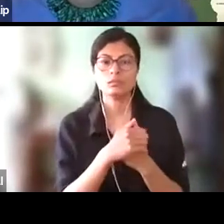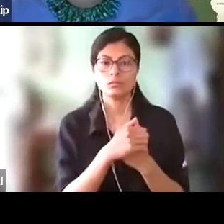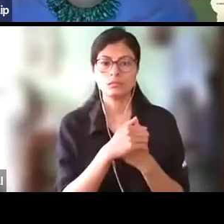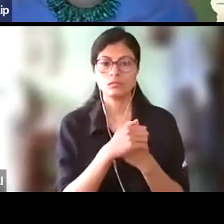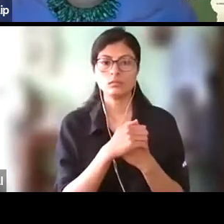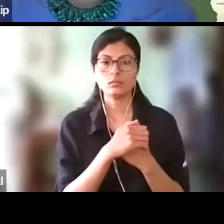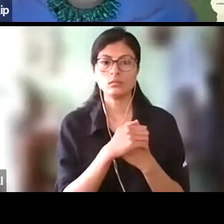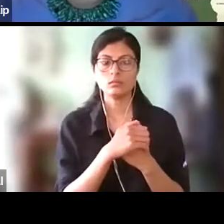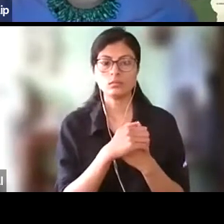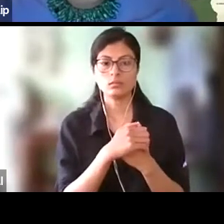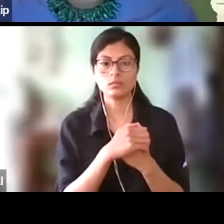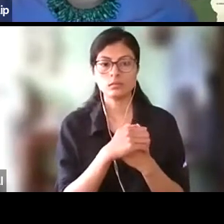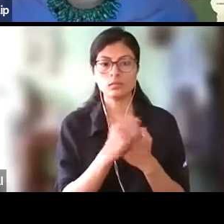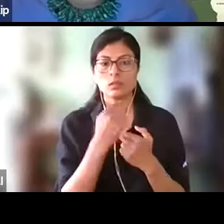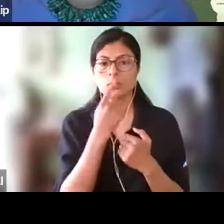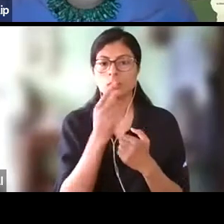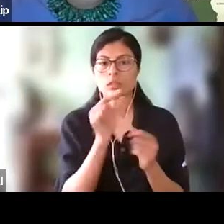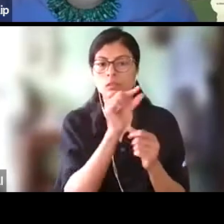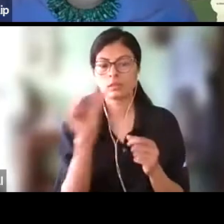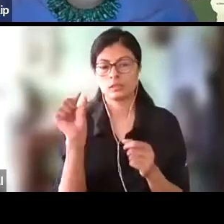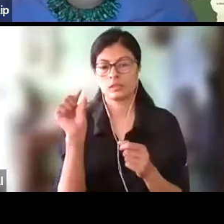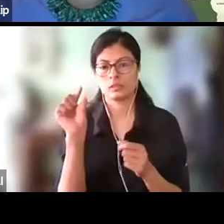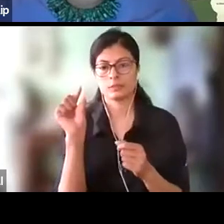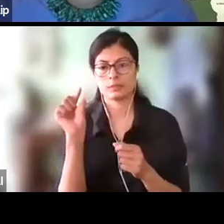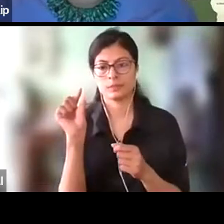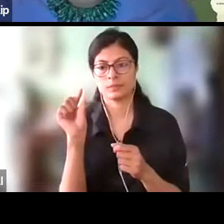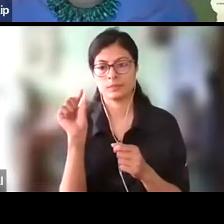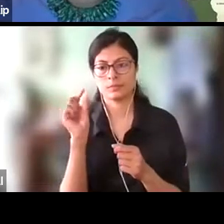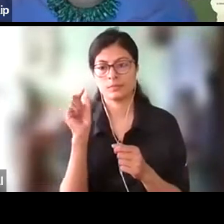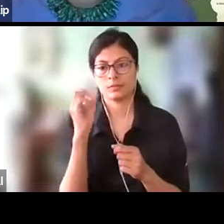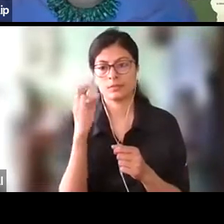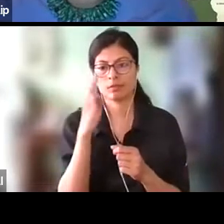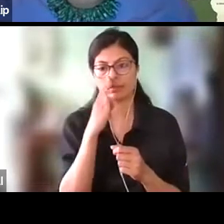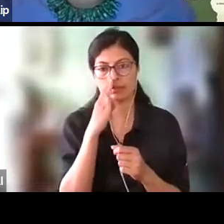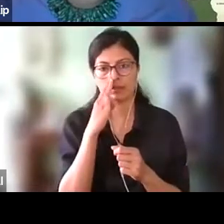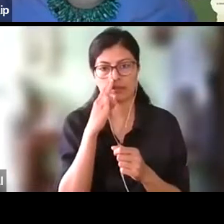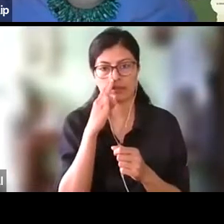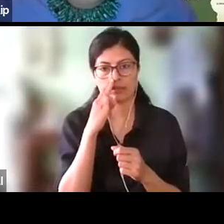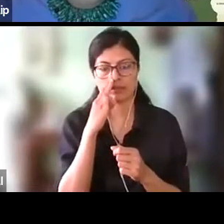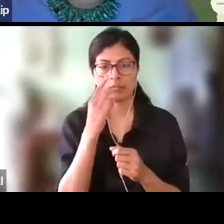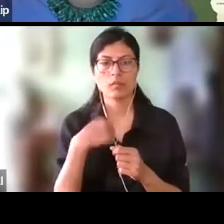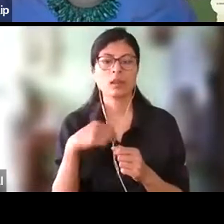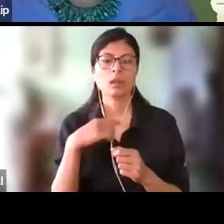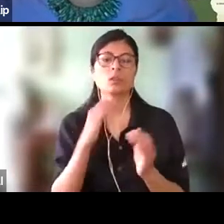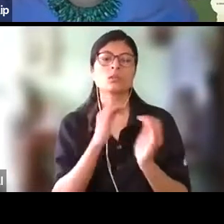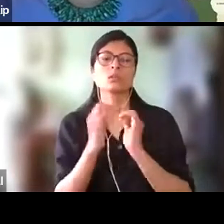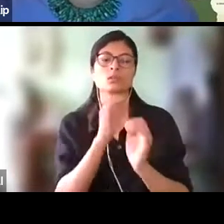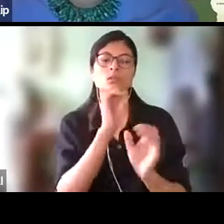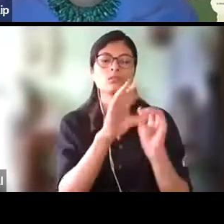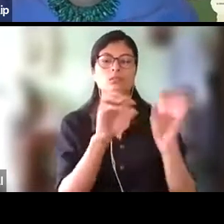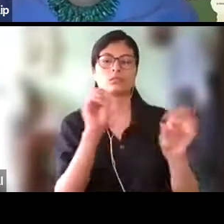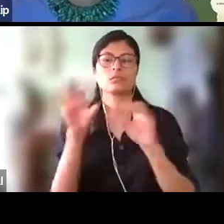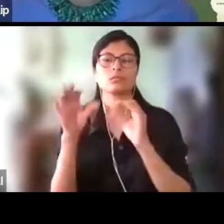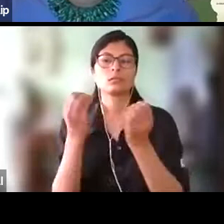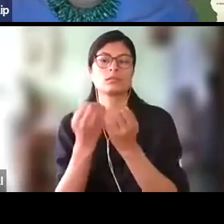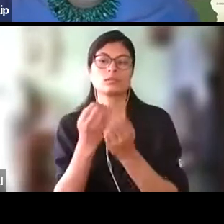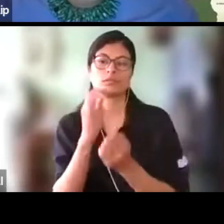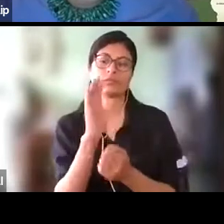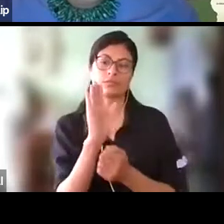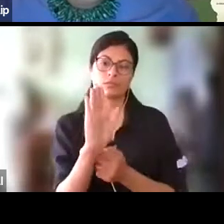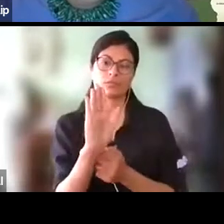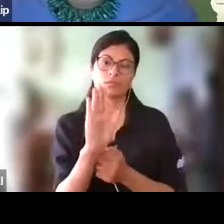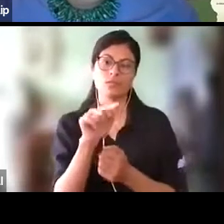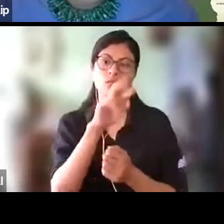another instead of learning how to deal with this situation, looking for a solution.